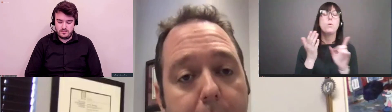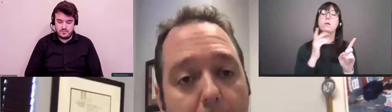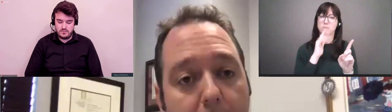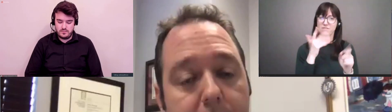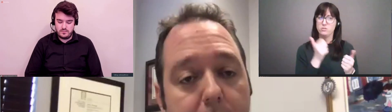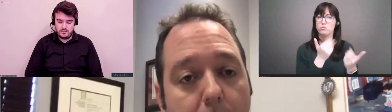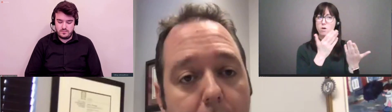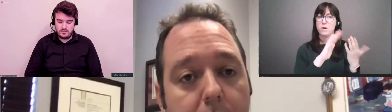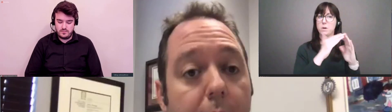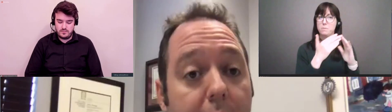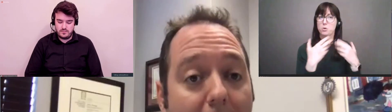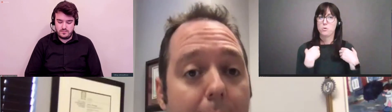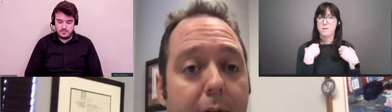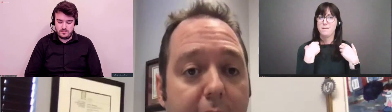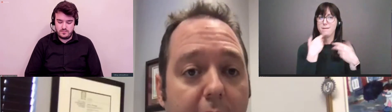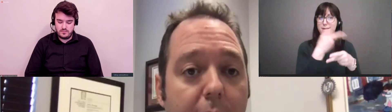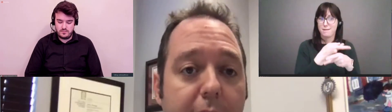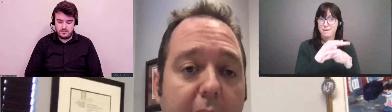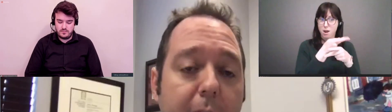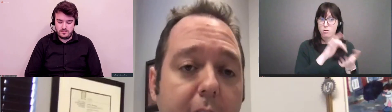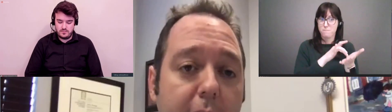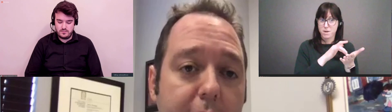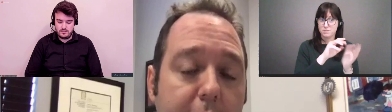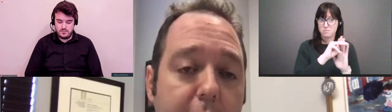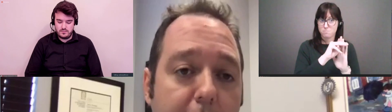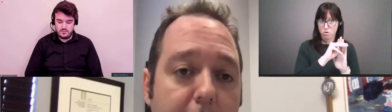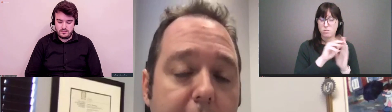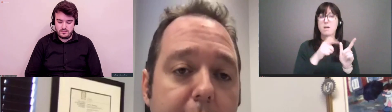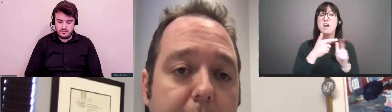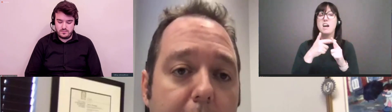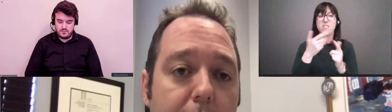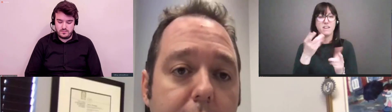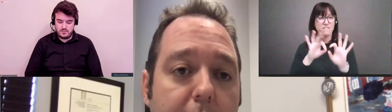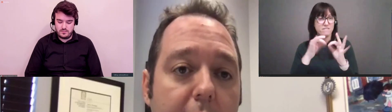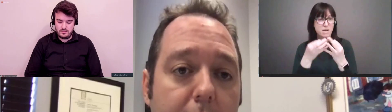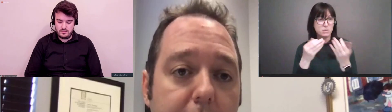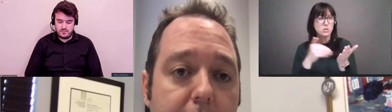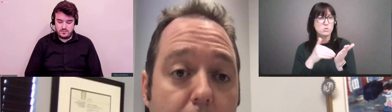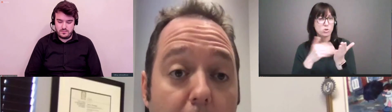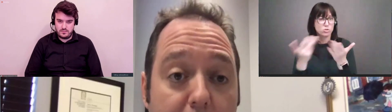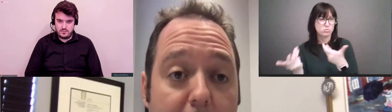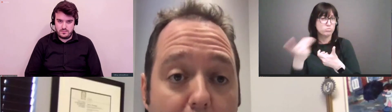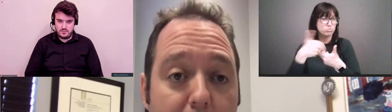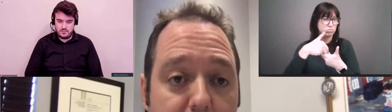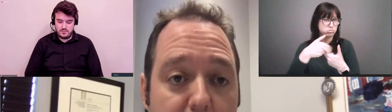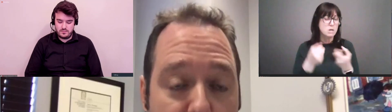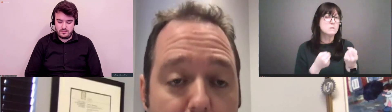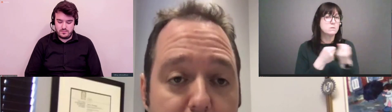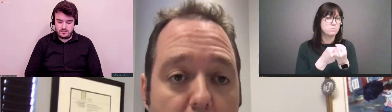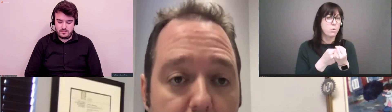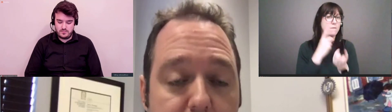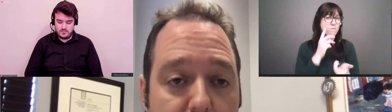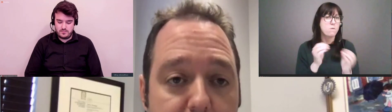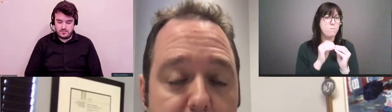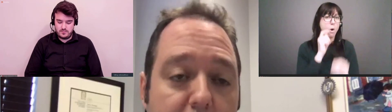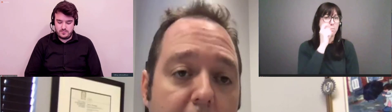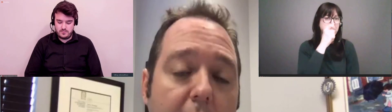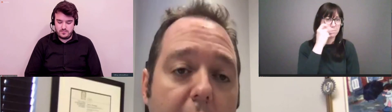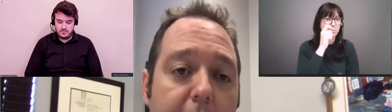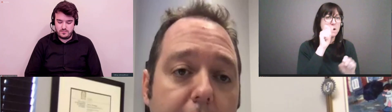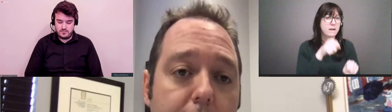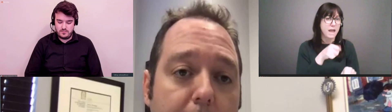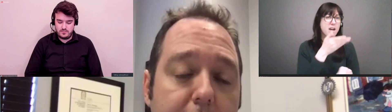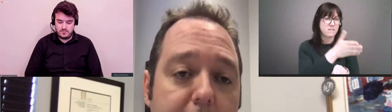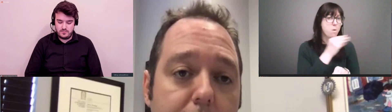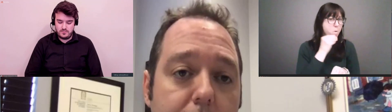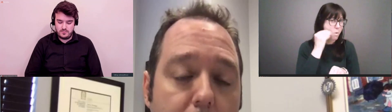community paramedicine model, and we're going to amplify it with family doctors in our community to be able to increase the swabbing that happens on site for